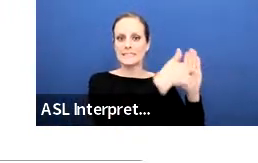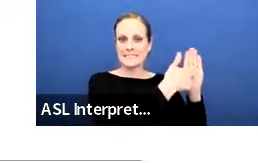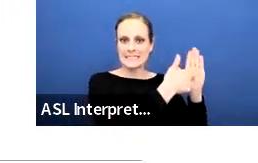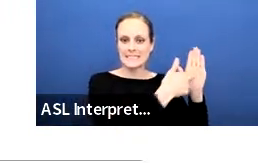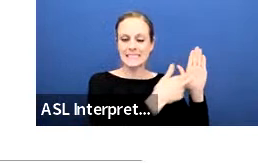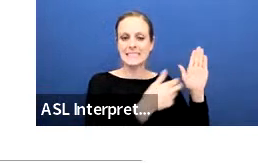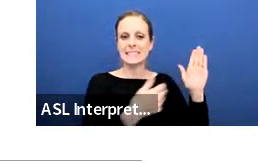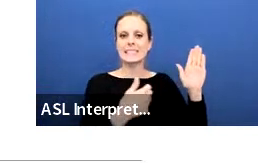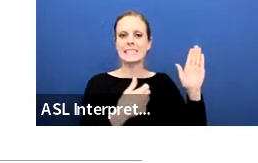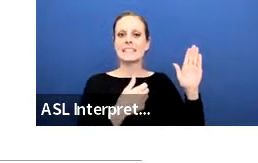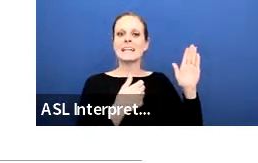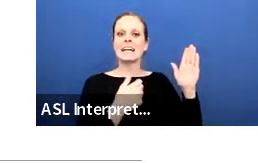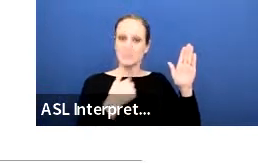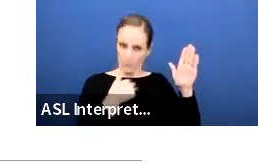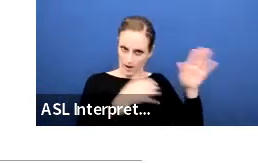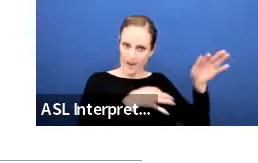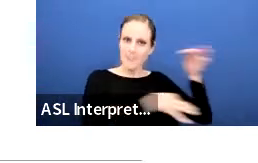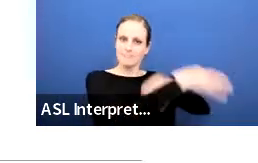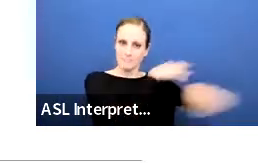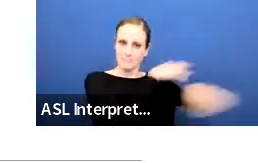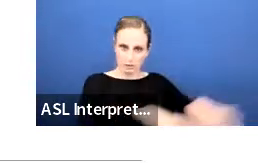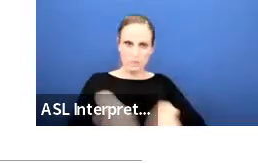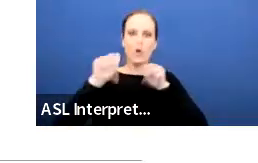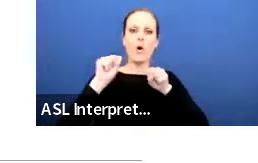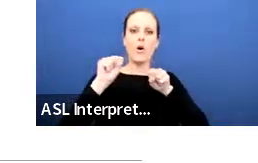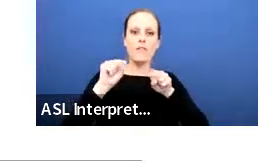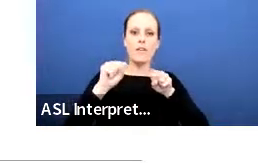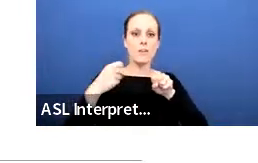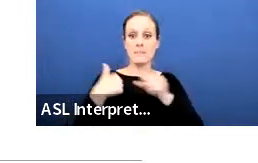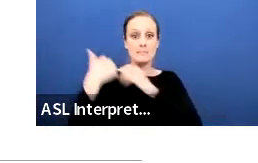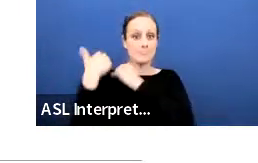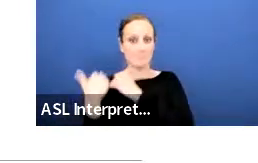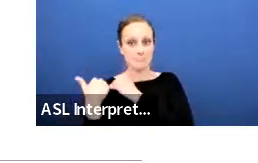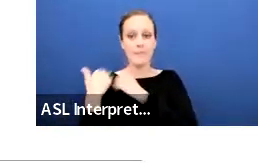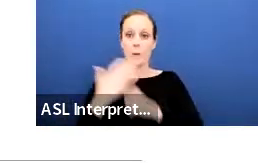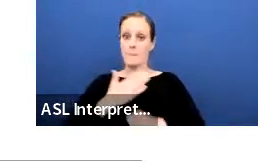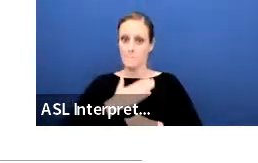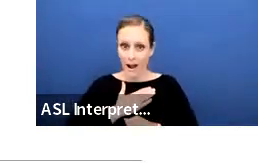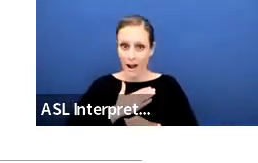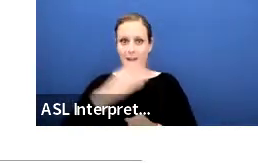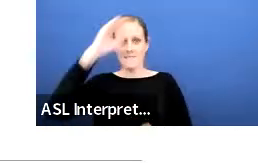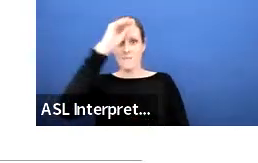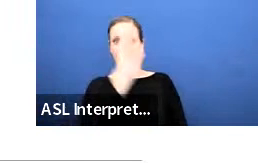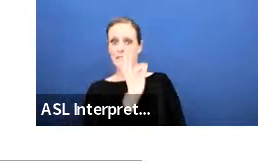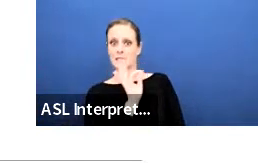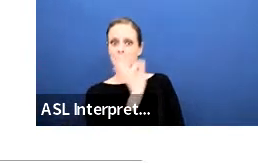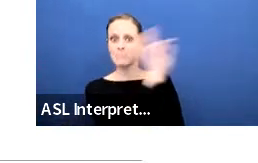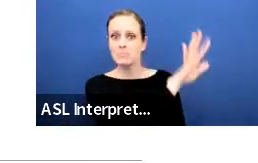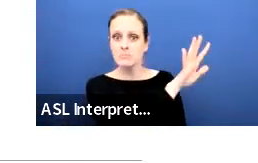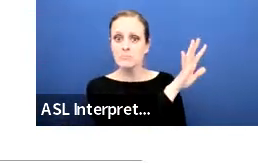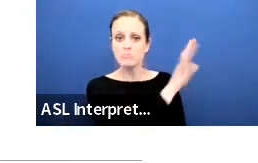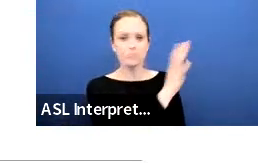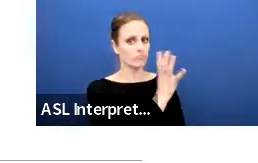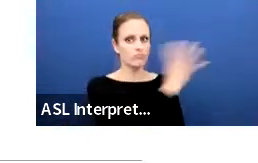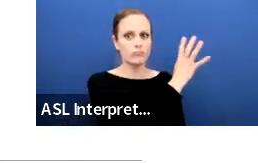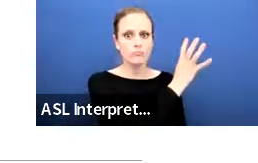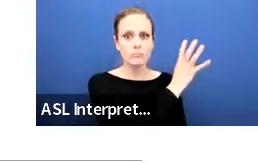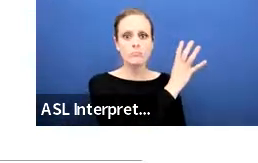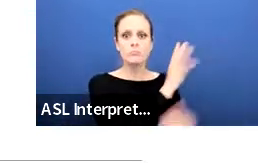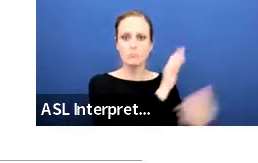taking over his seat and responsible for my voice being heard in terms of